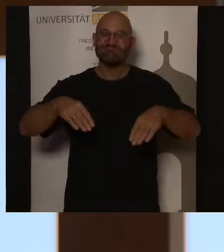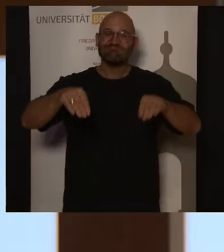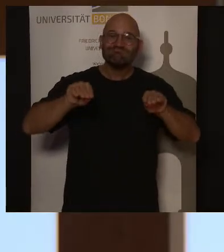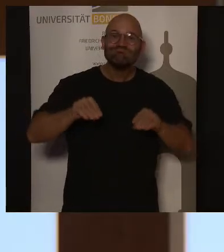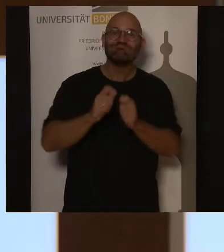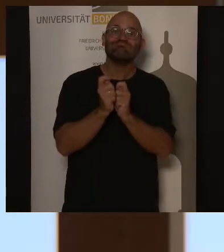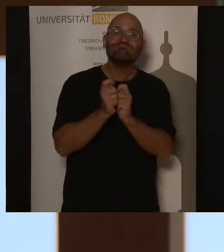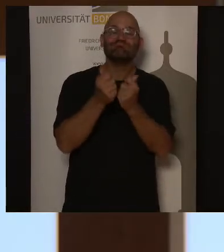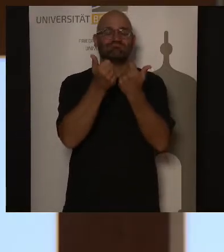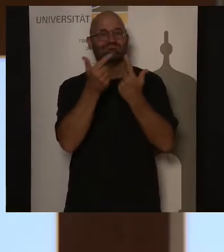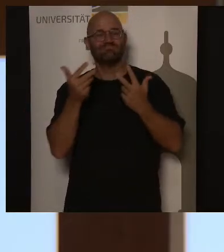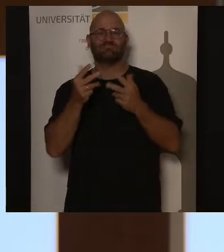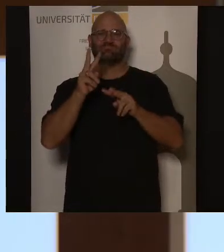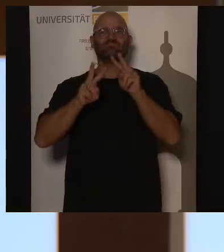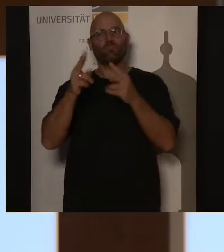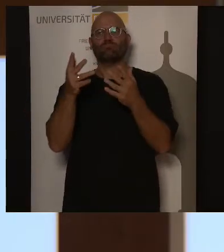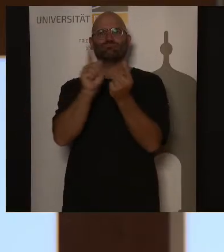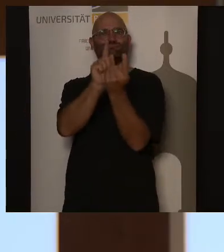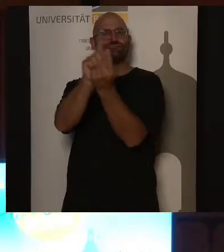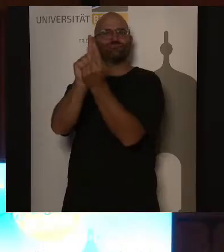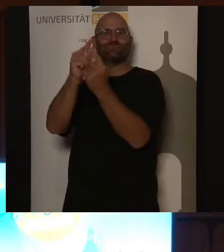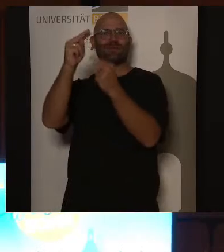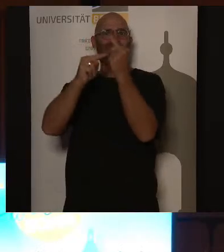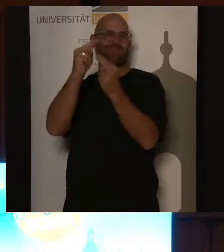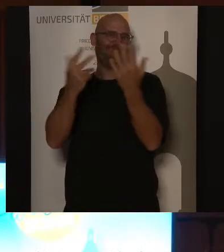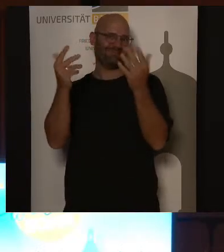is a great opportunity to